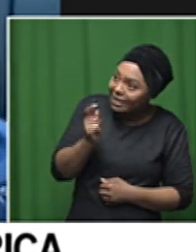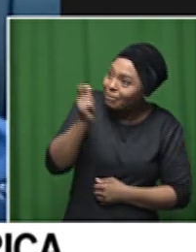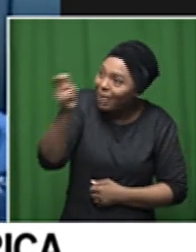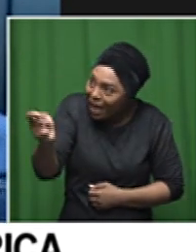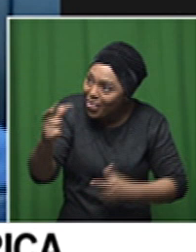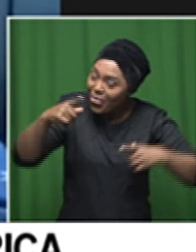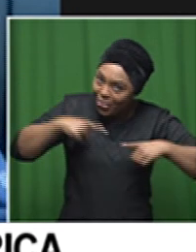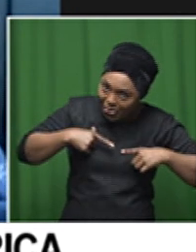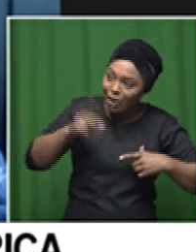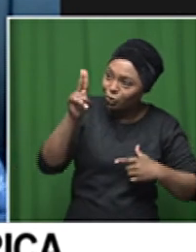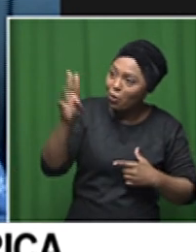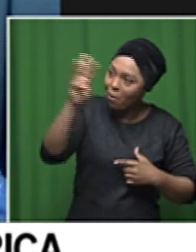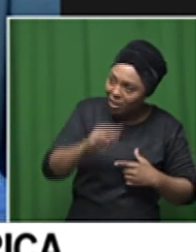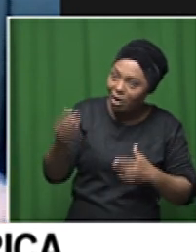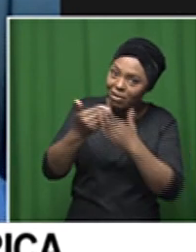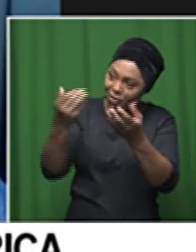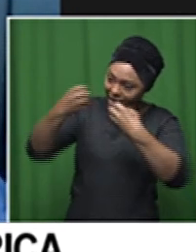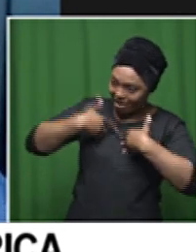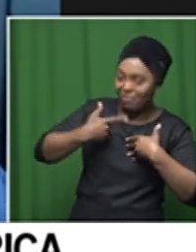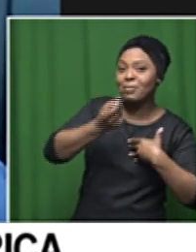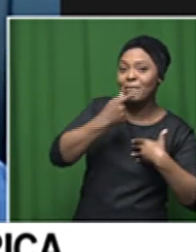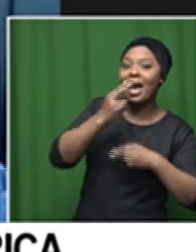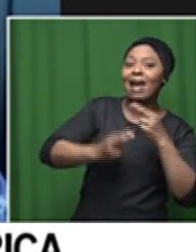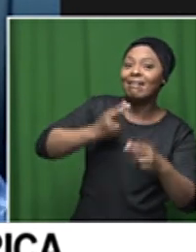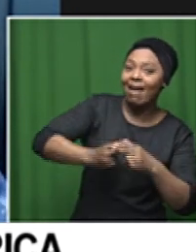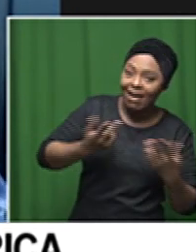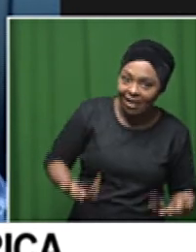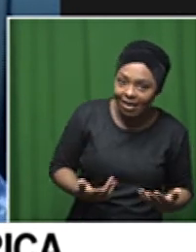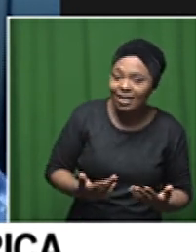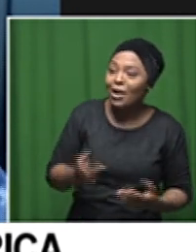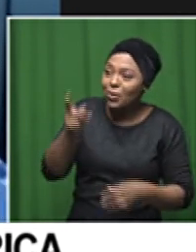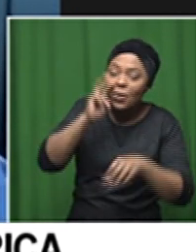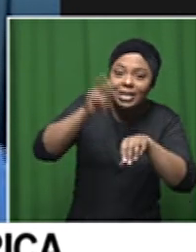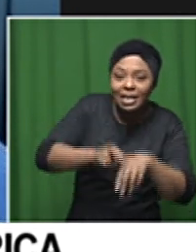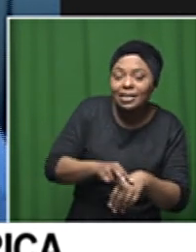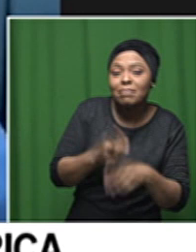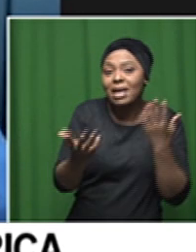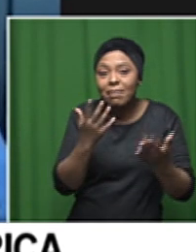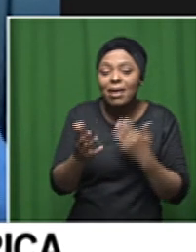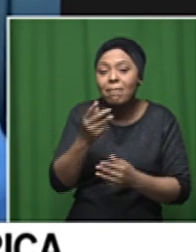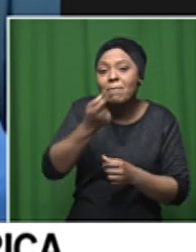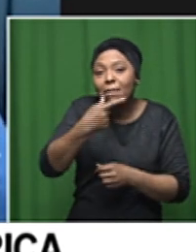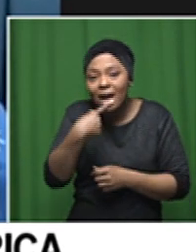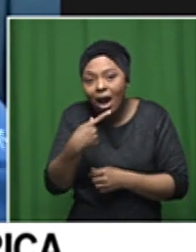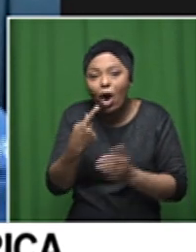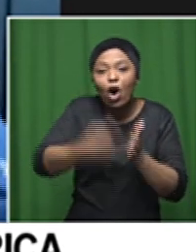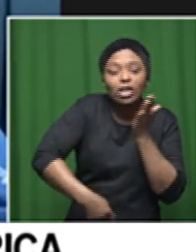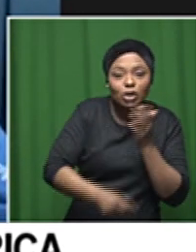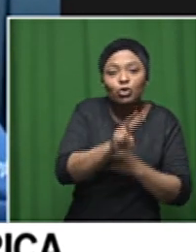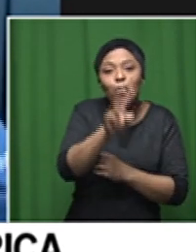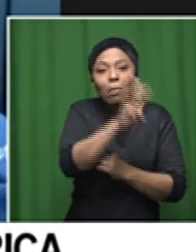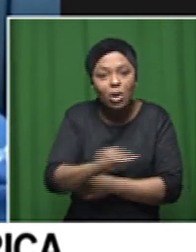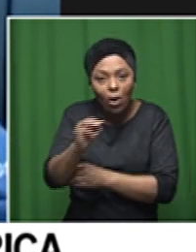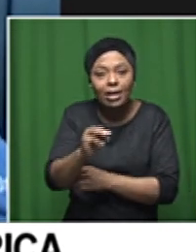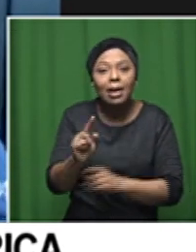owe before I distribute to you. You may need a medicine of 2 million today, yet you owe 9